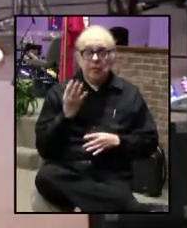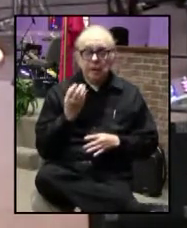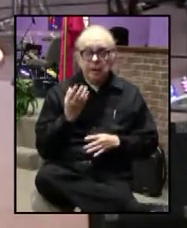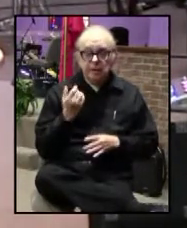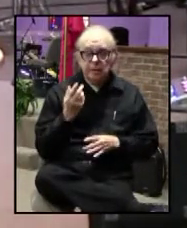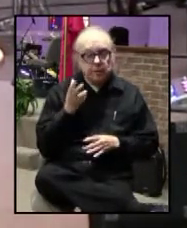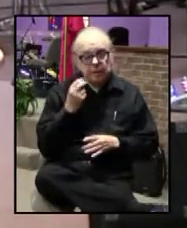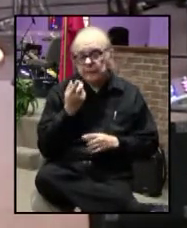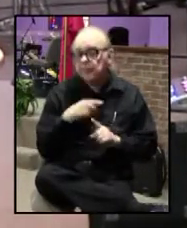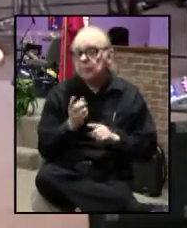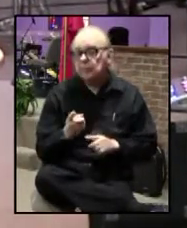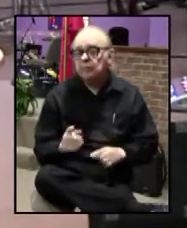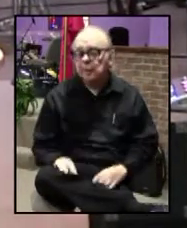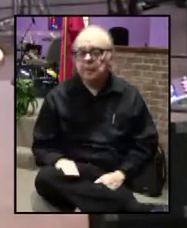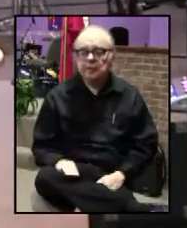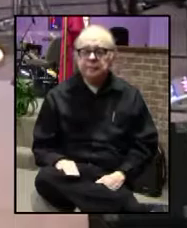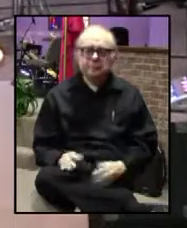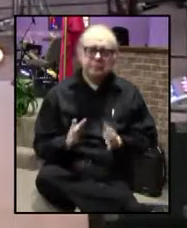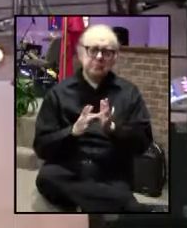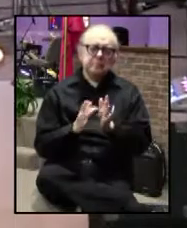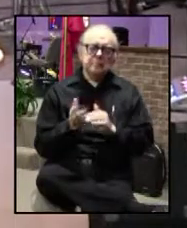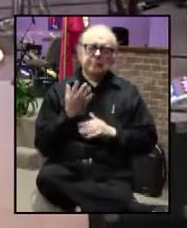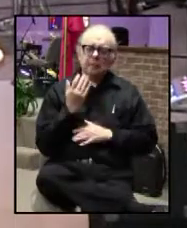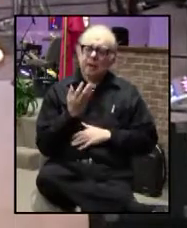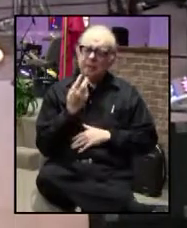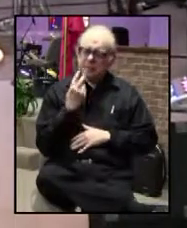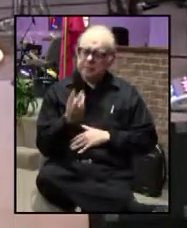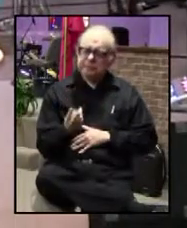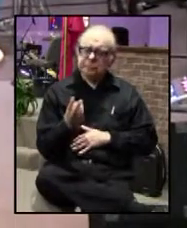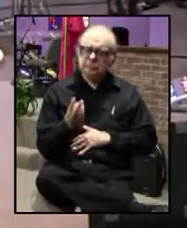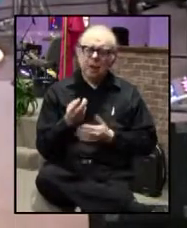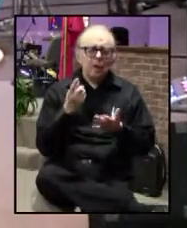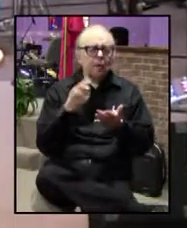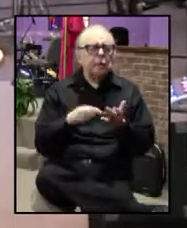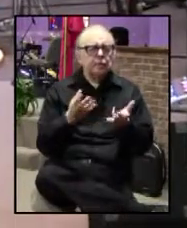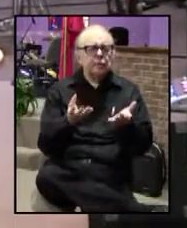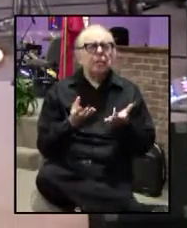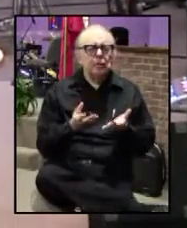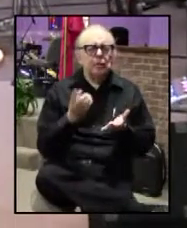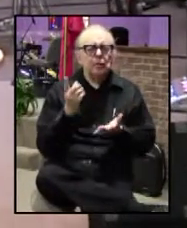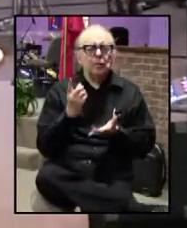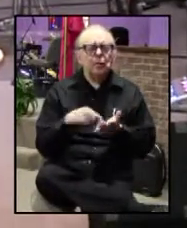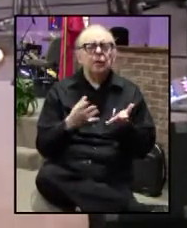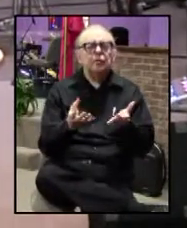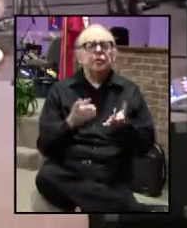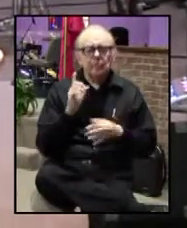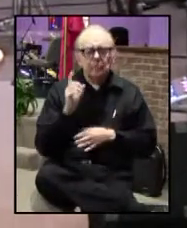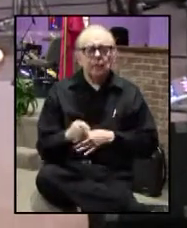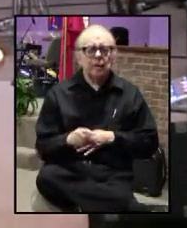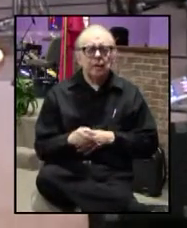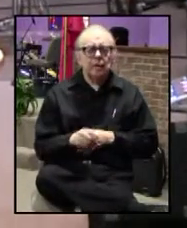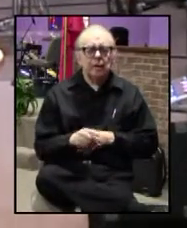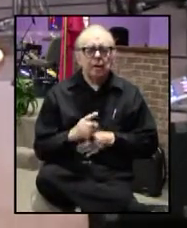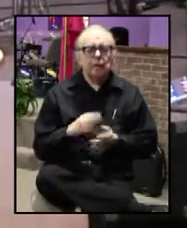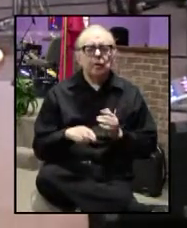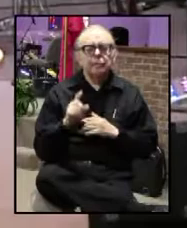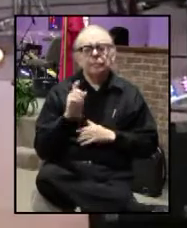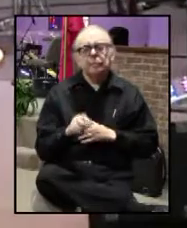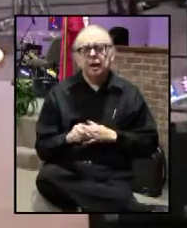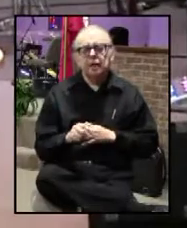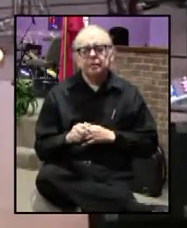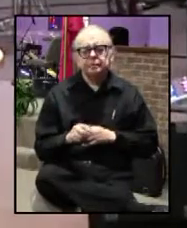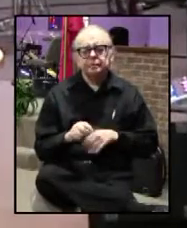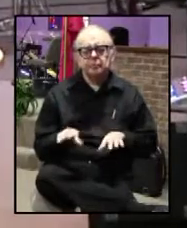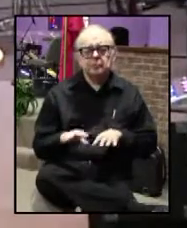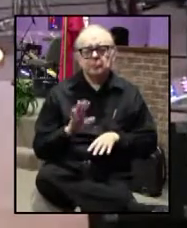you? He's waiting to see, what do you want? What do you need? Not what do you want, what do you need?